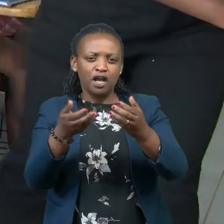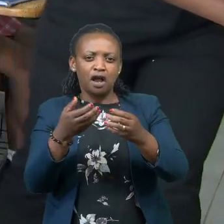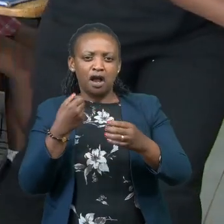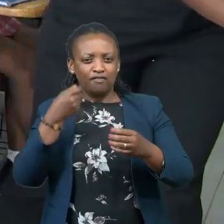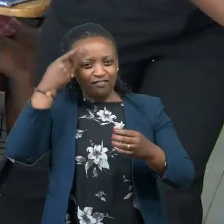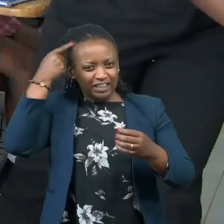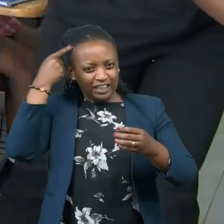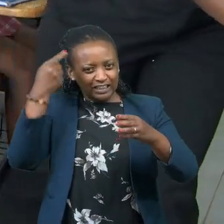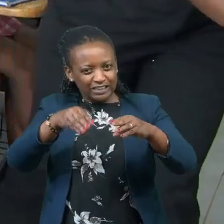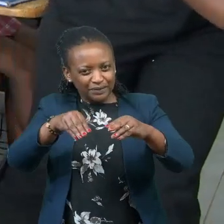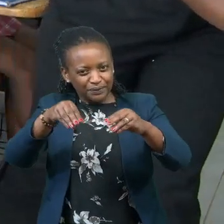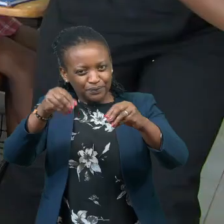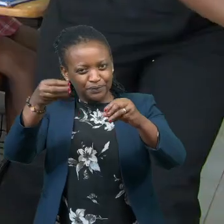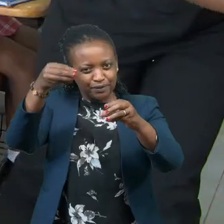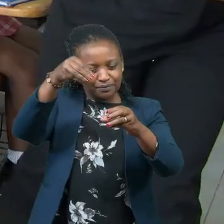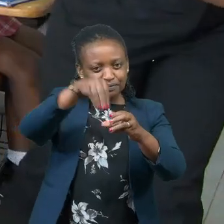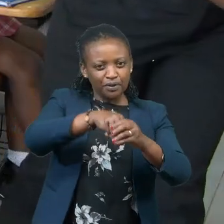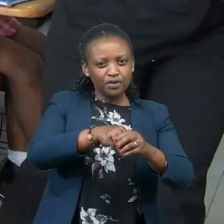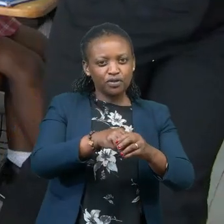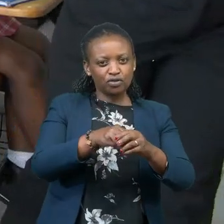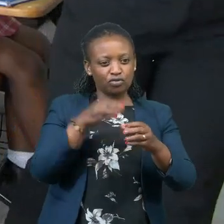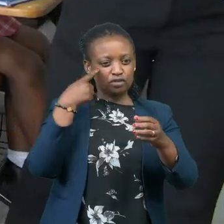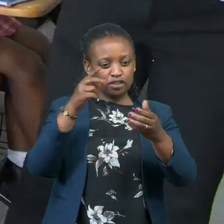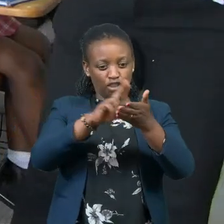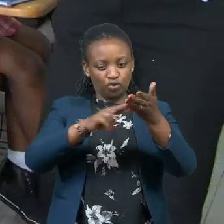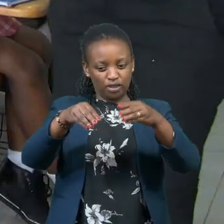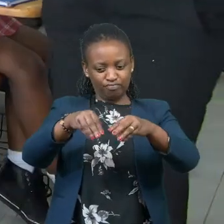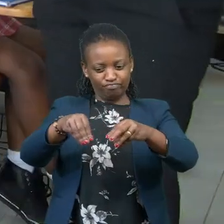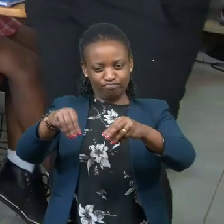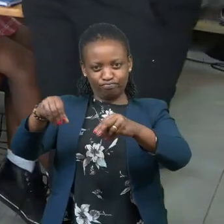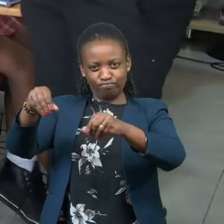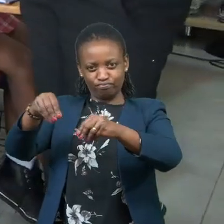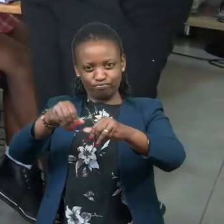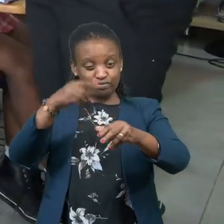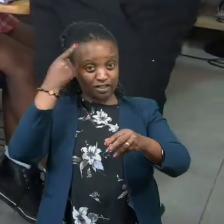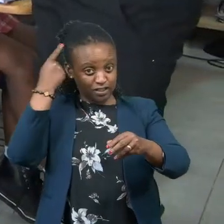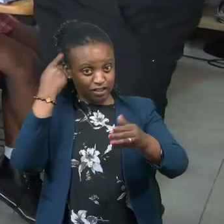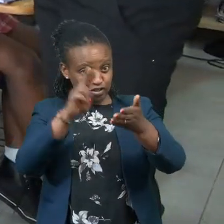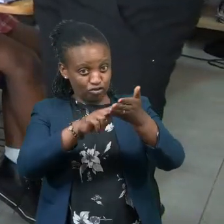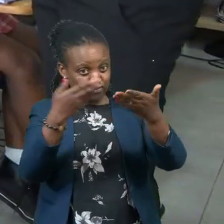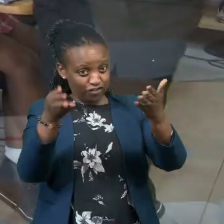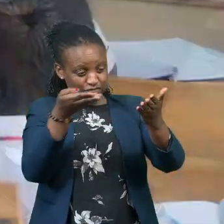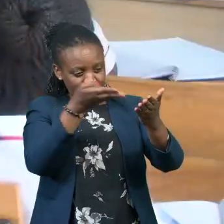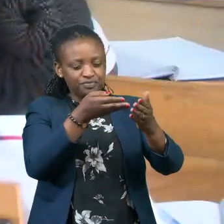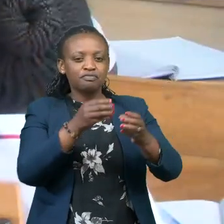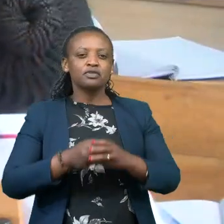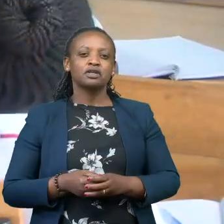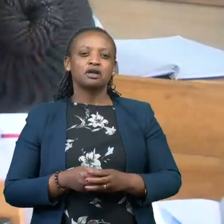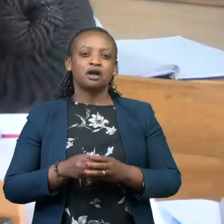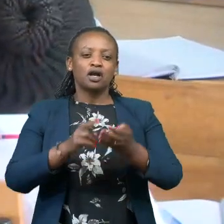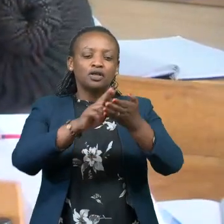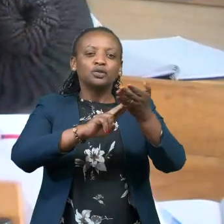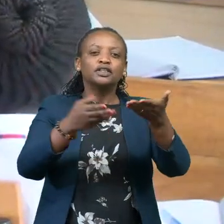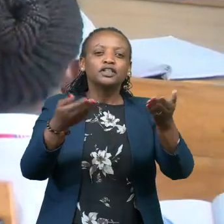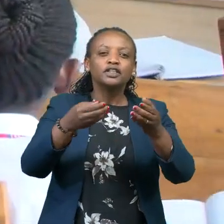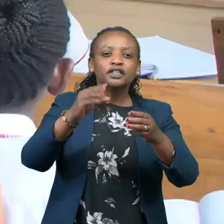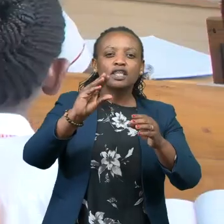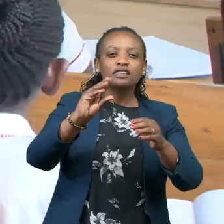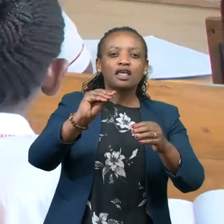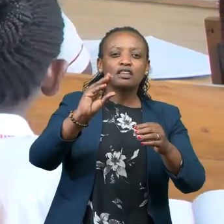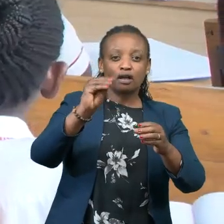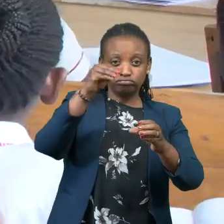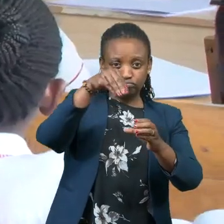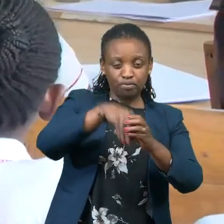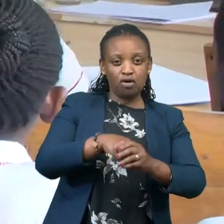Then we had charcoal. This is our charcoal that we had, that we used. Then we also